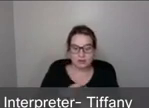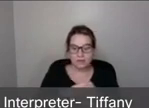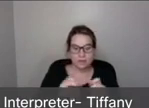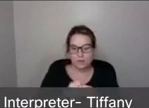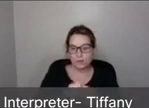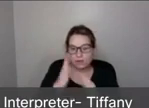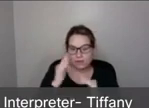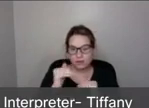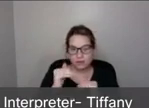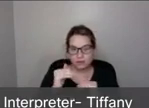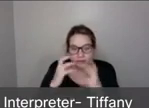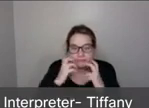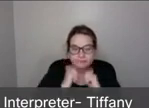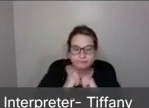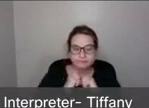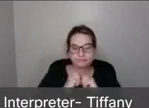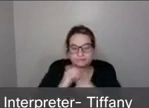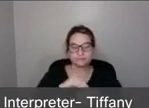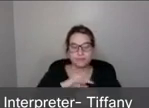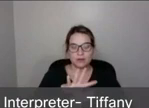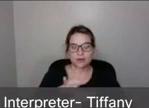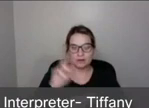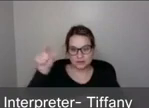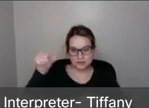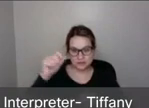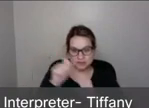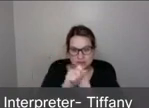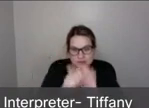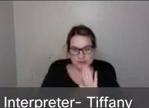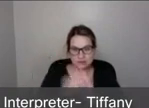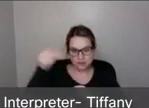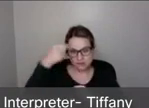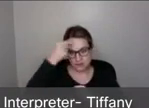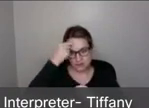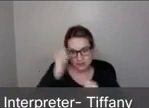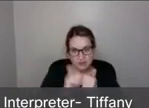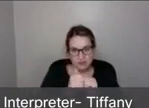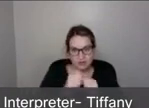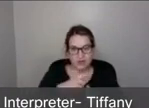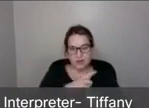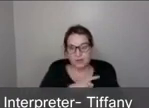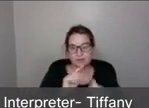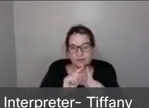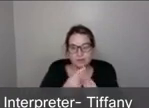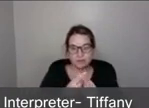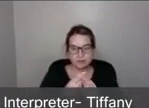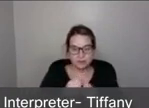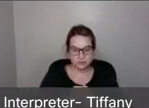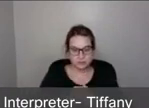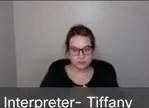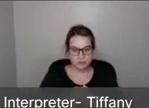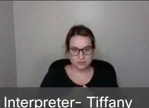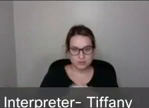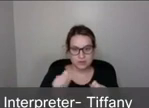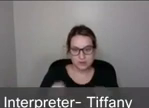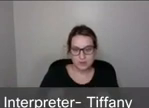of meaningful influence in state government. Competitive legislative districts can